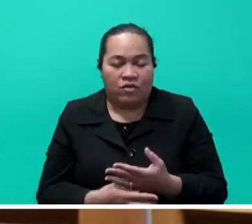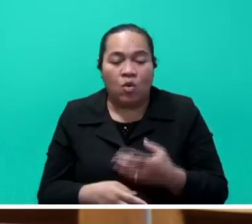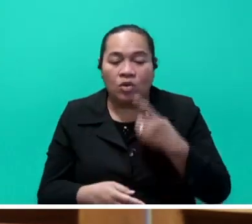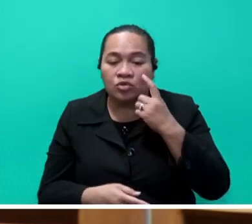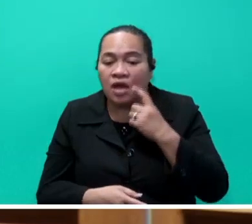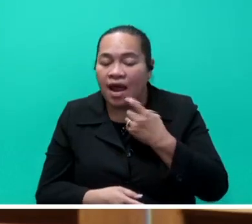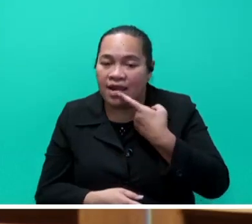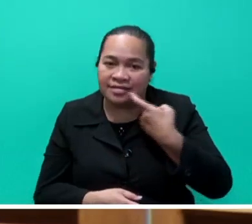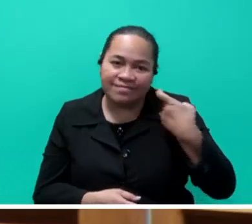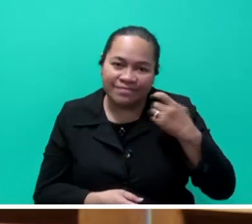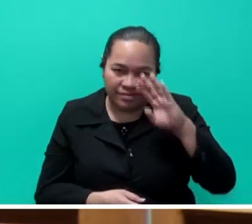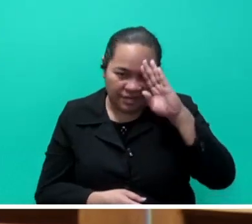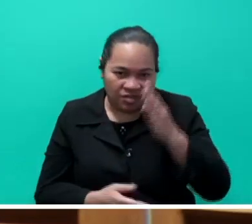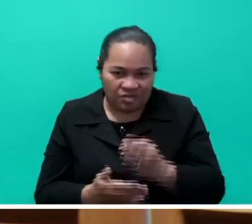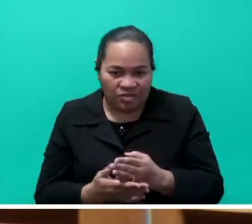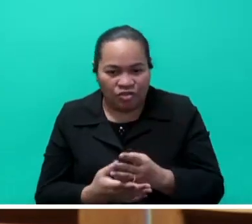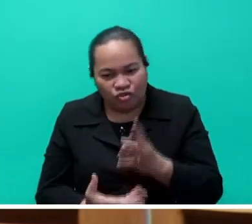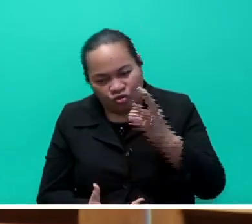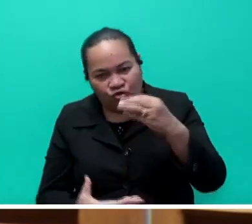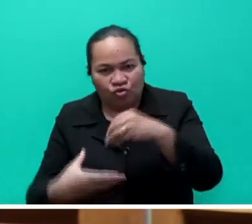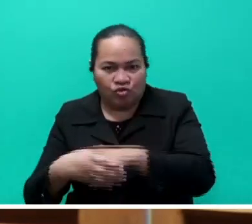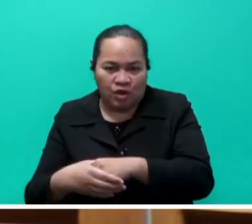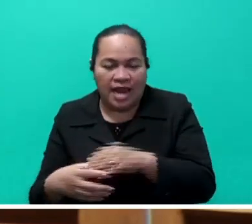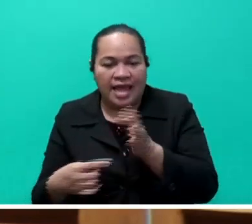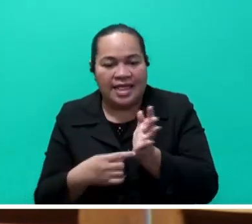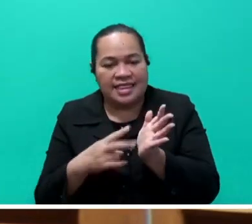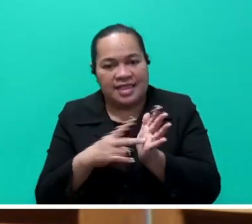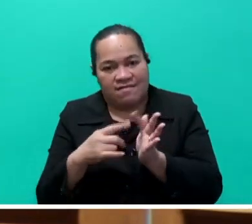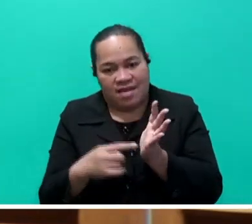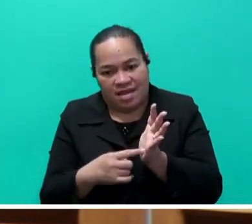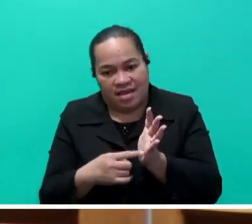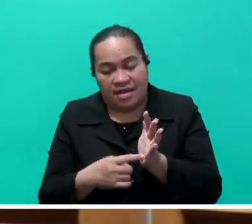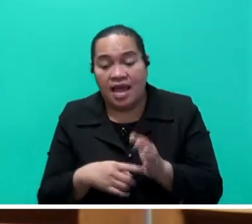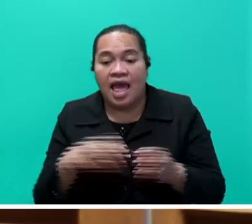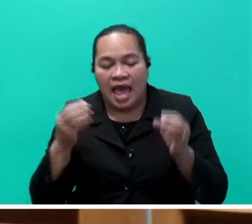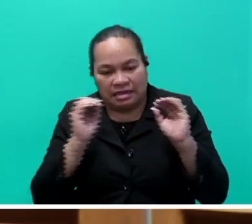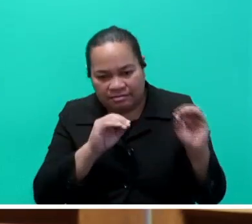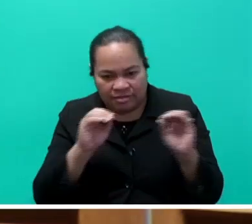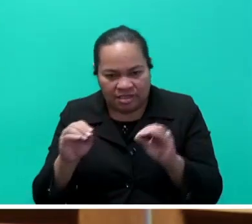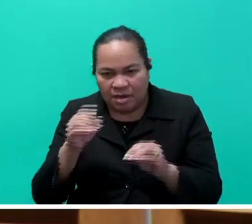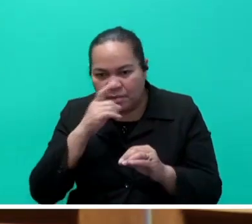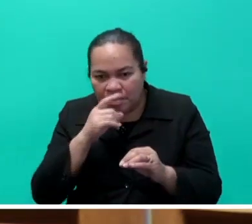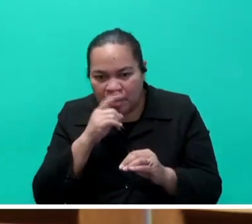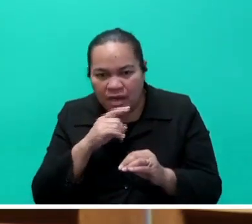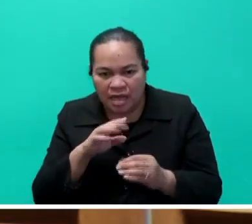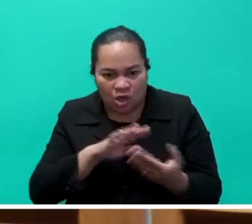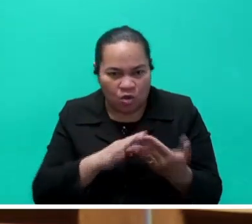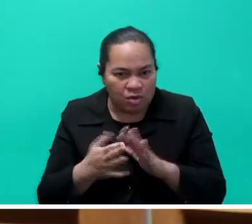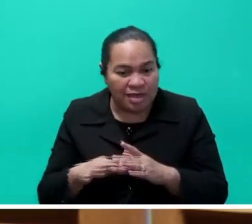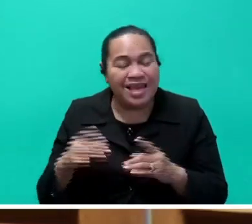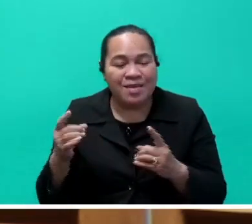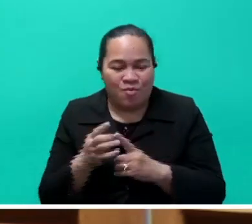students for TVET and educate communities on the important role of this sector. And we are working not only